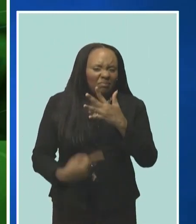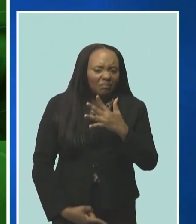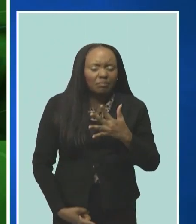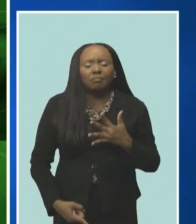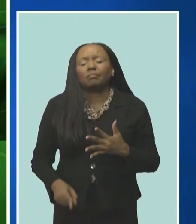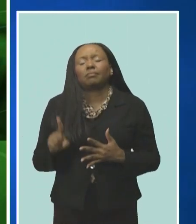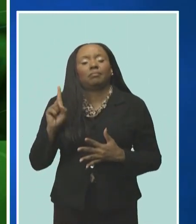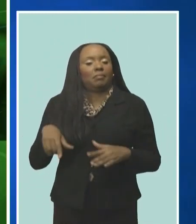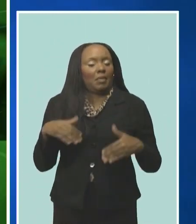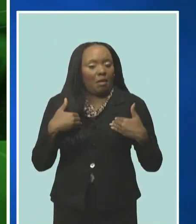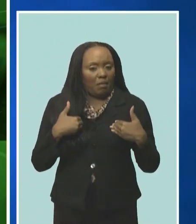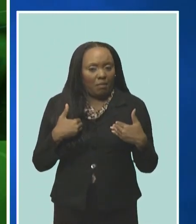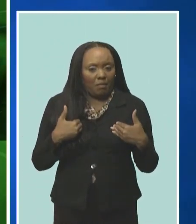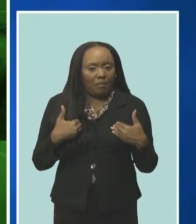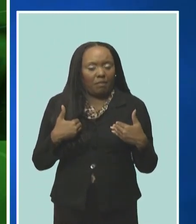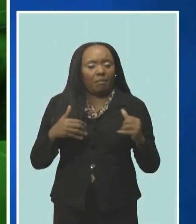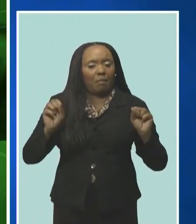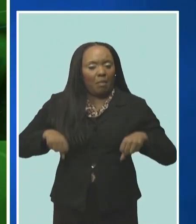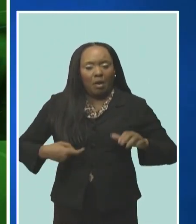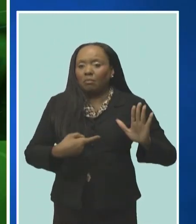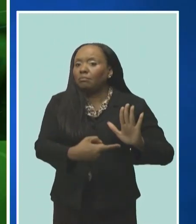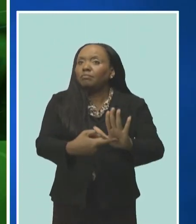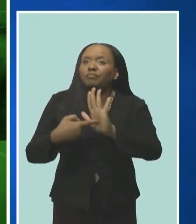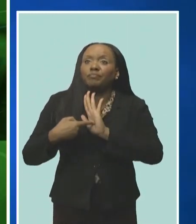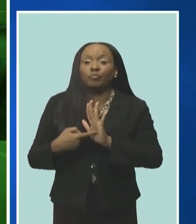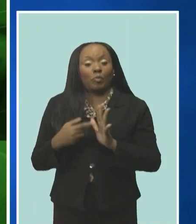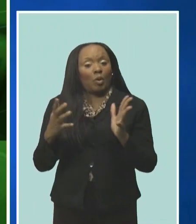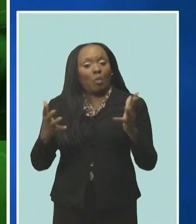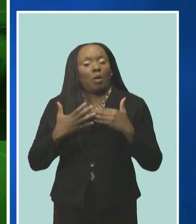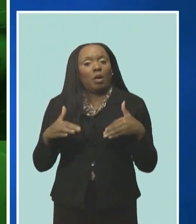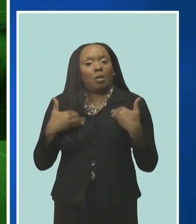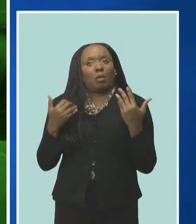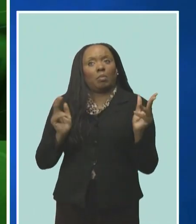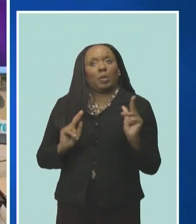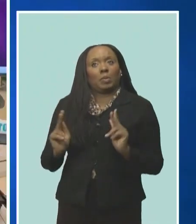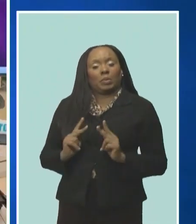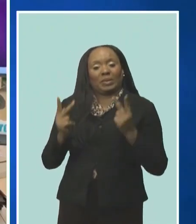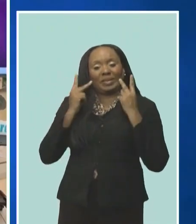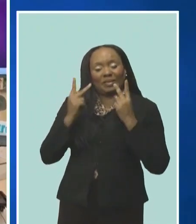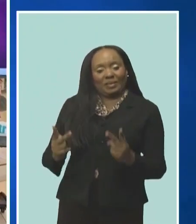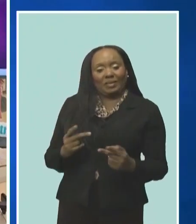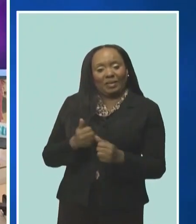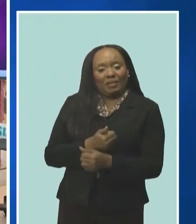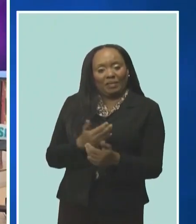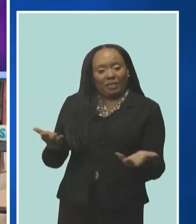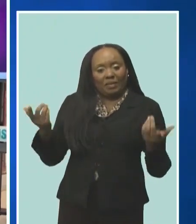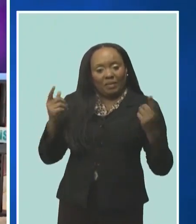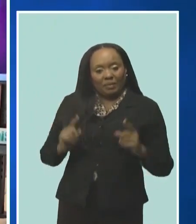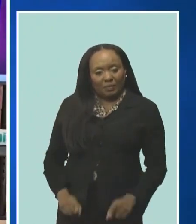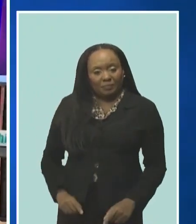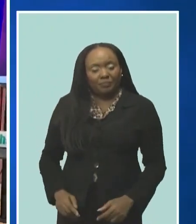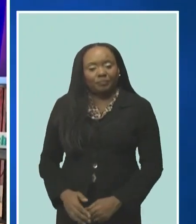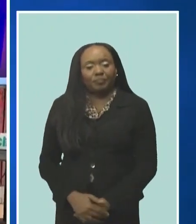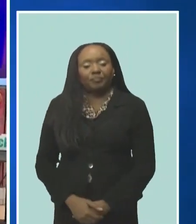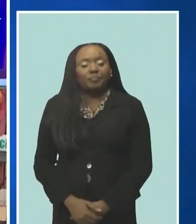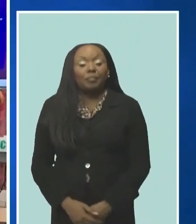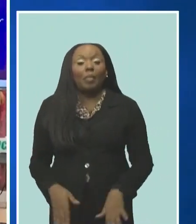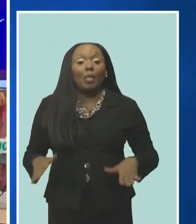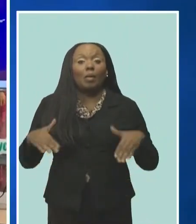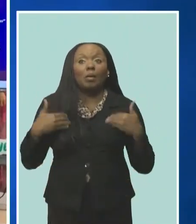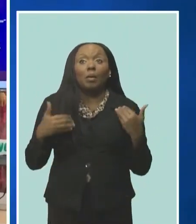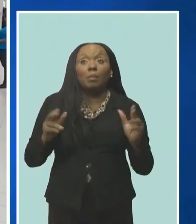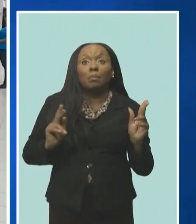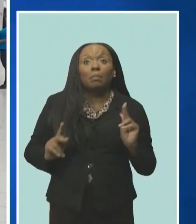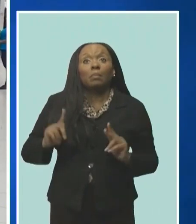must have this component embedded in it so that our young people can see what is happening. The minister urged the young business people on hand